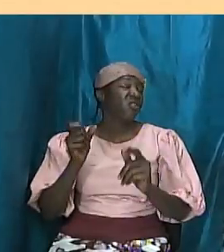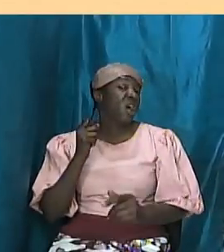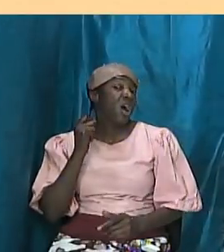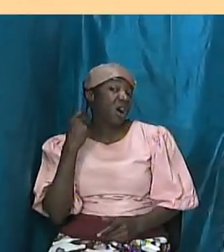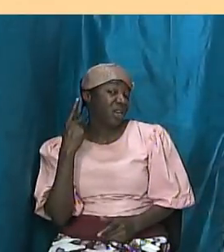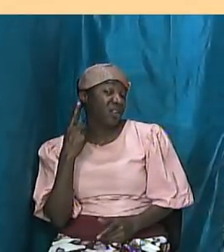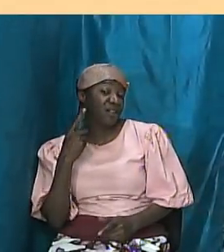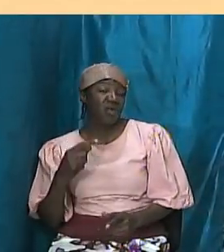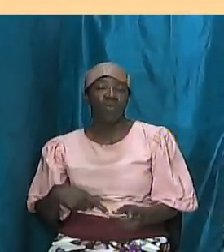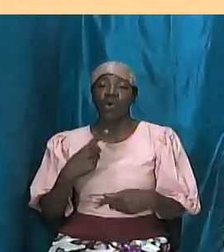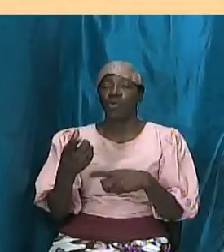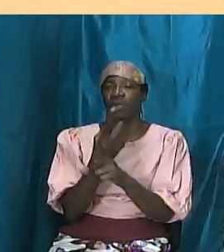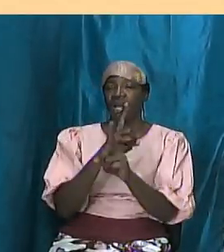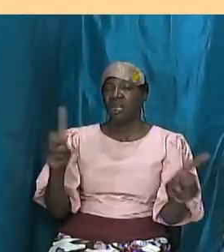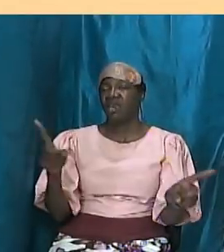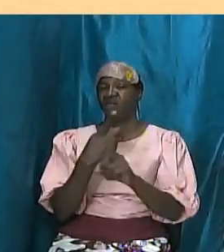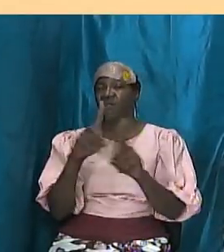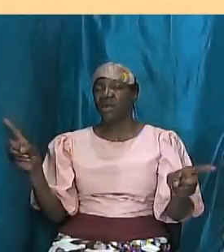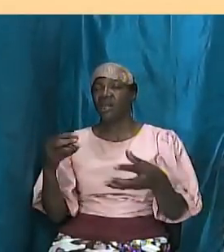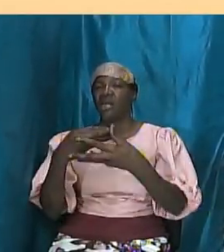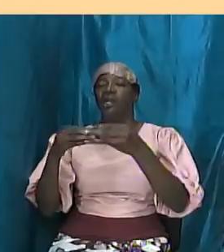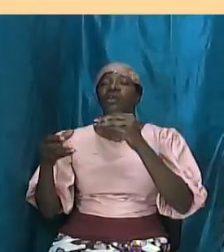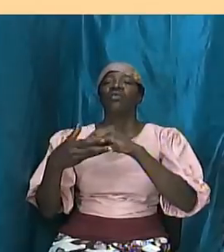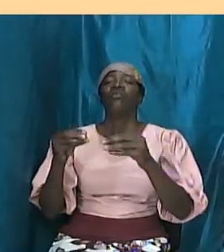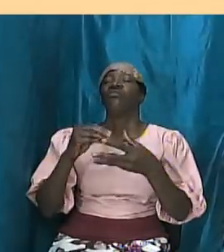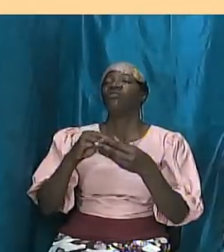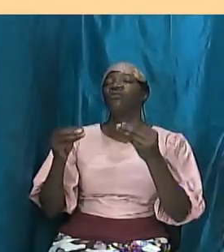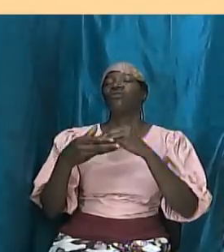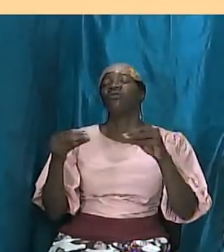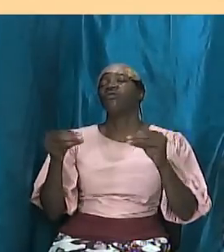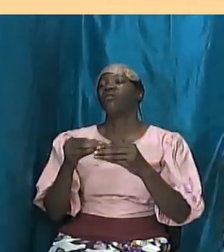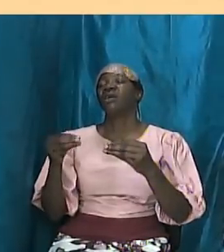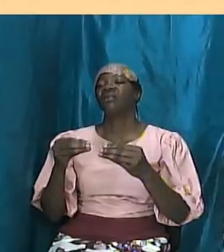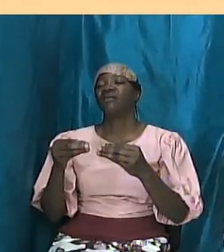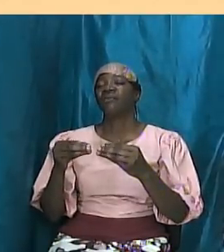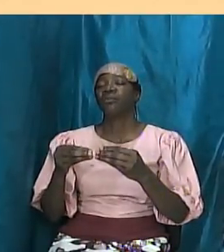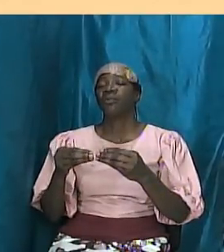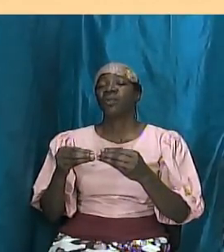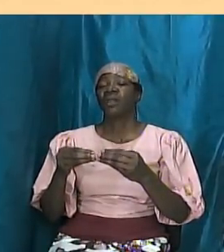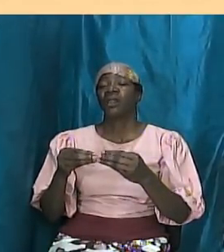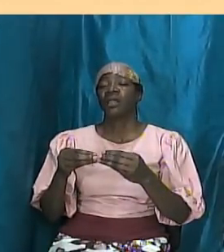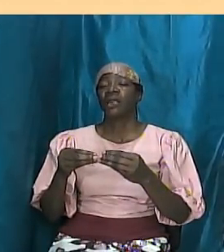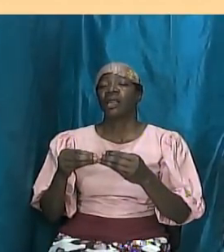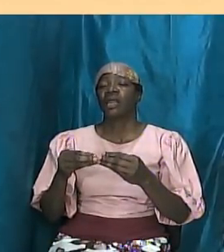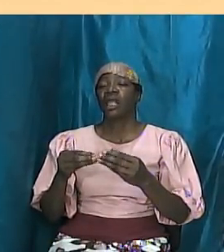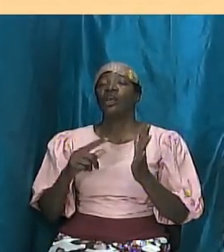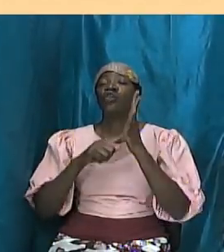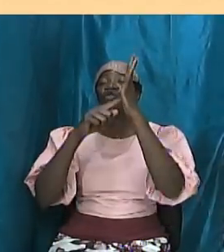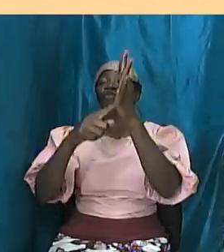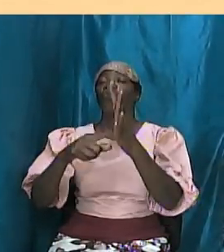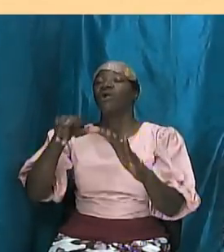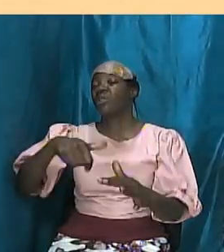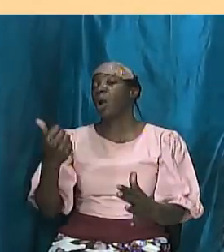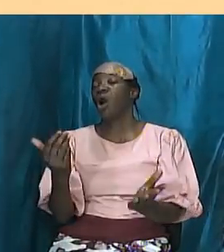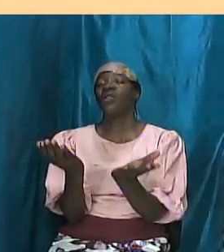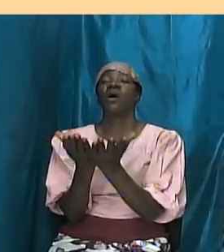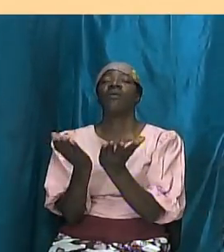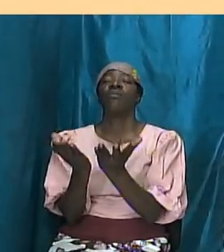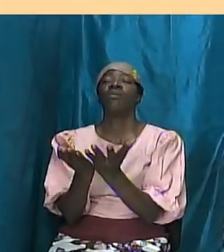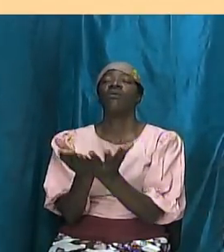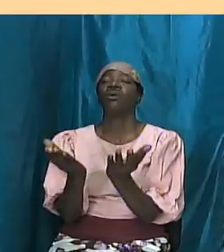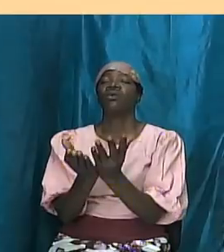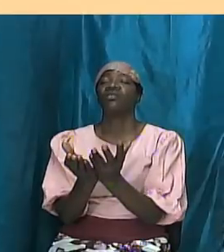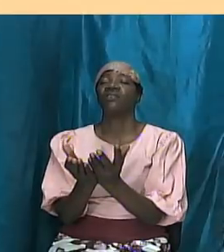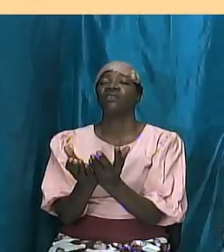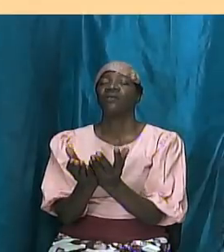different episodes, the different stories that are outlined in the other books going through the ages. So